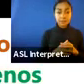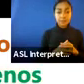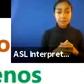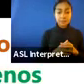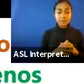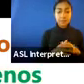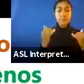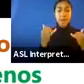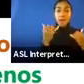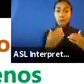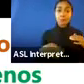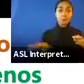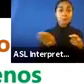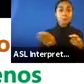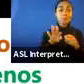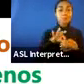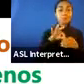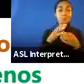let's close the poll.